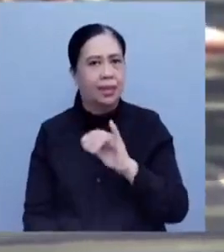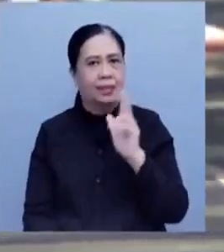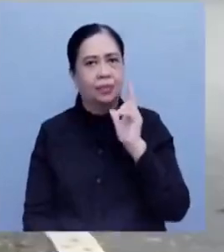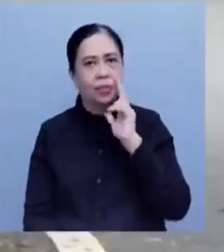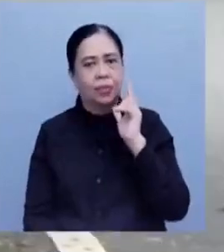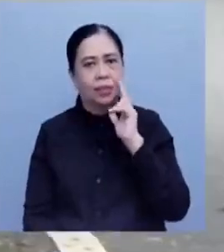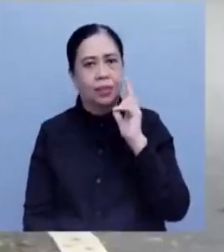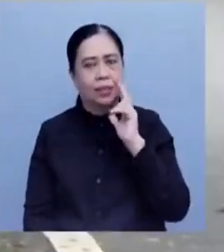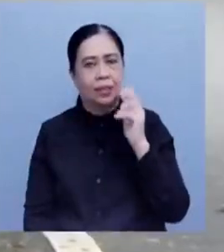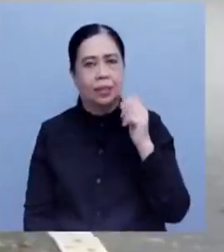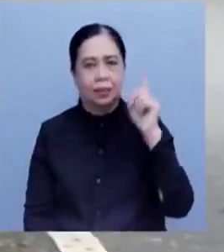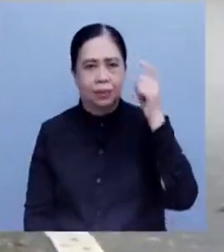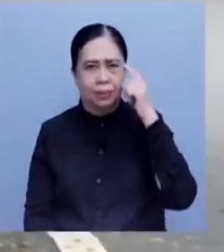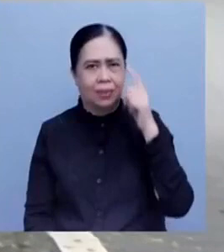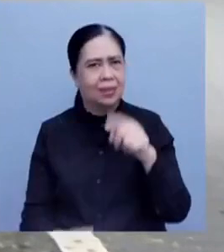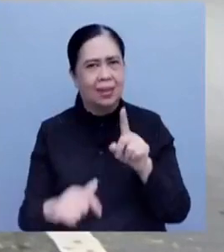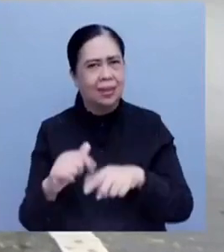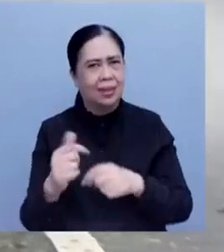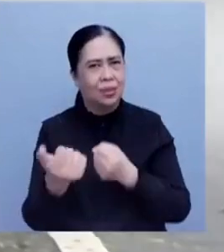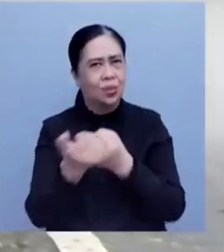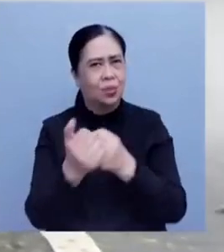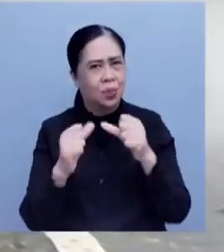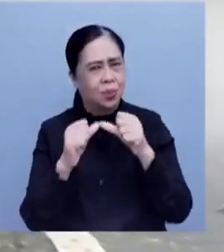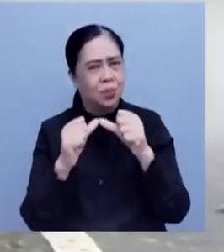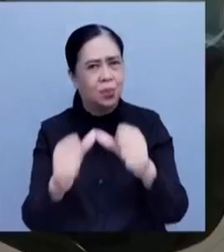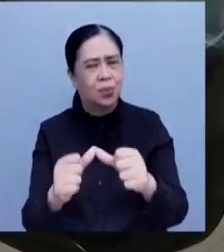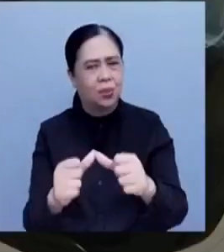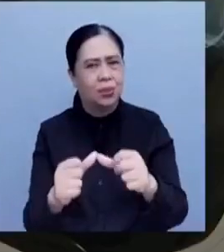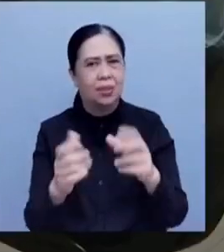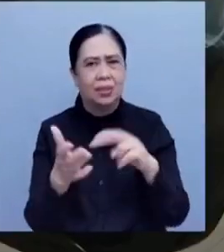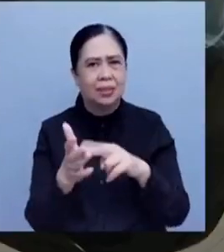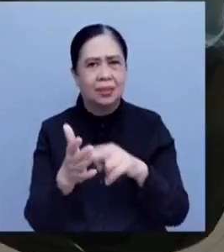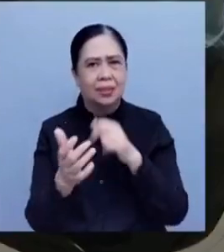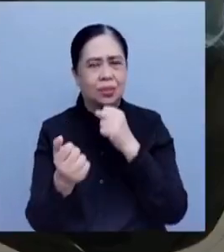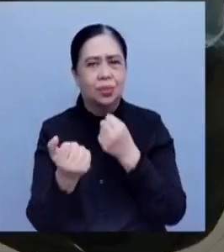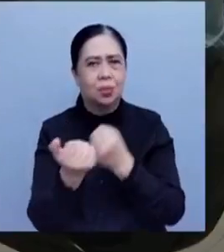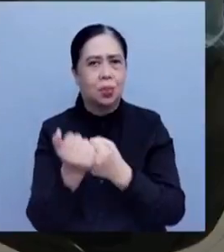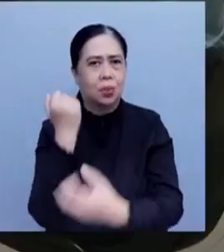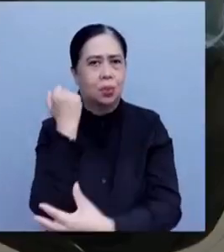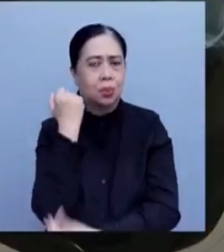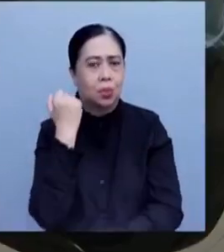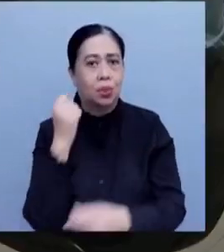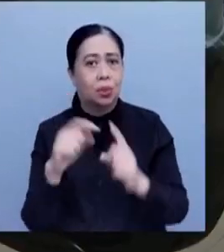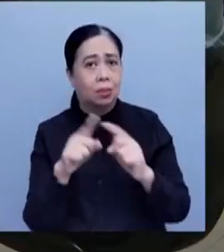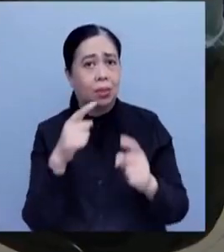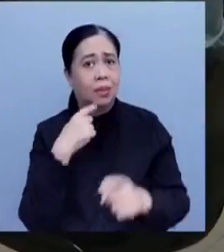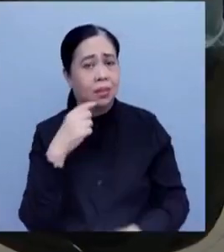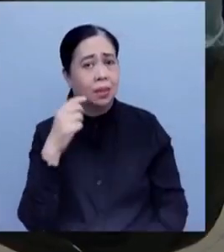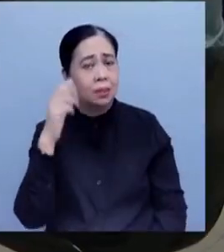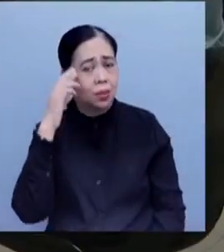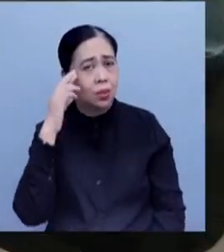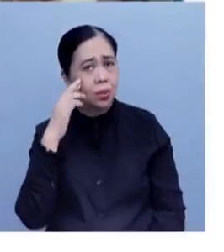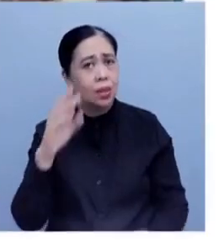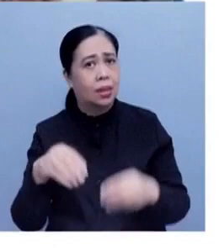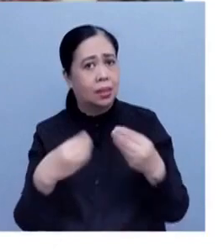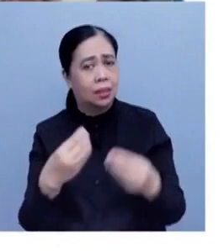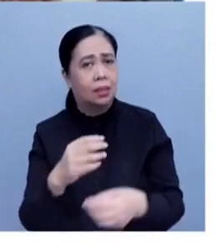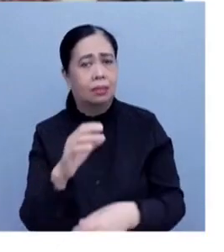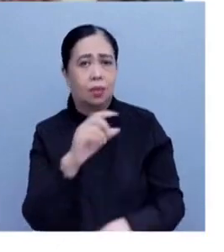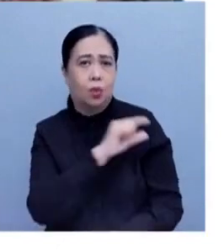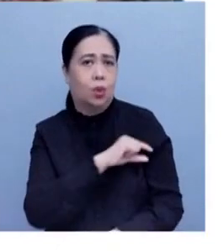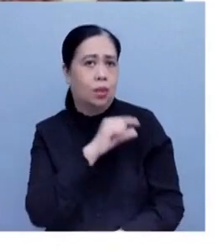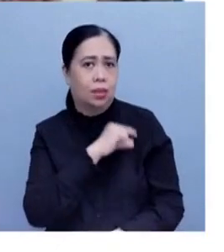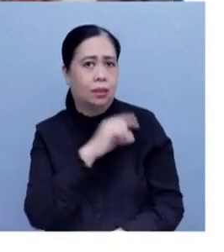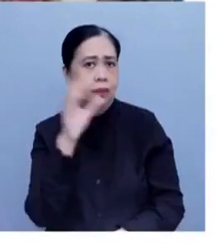administration, is unsustainable and even anti-poor. But Rodriguez says providing quality education to Filipino students should